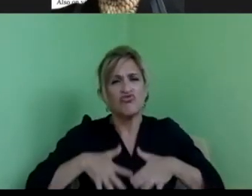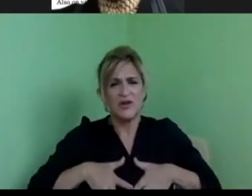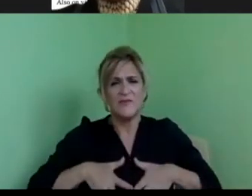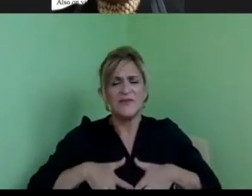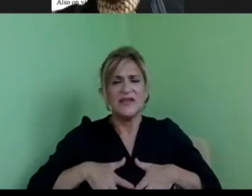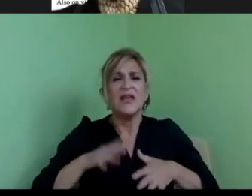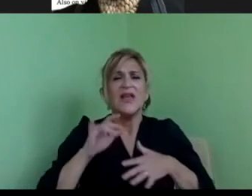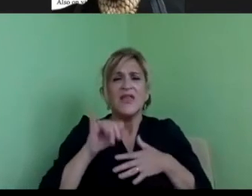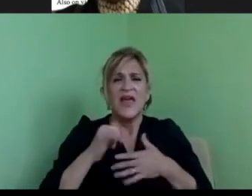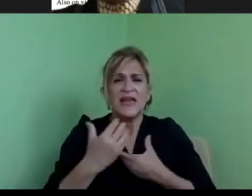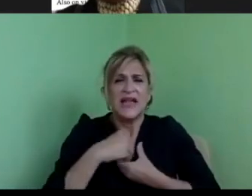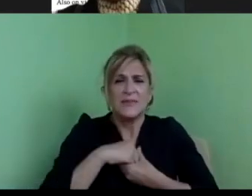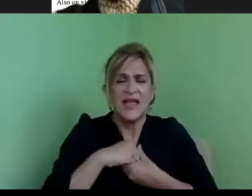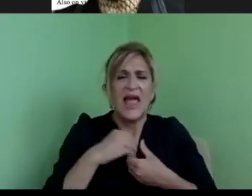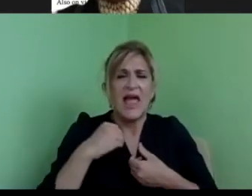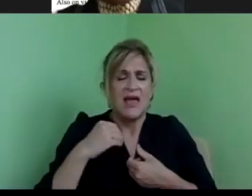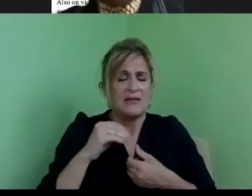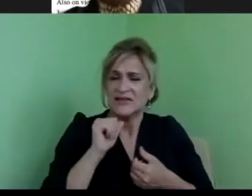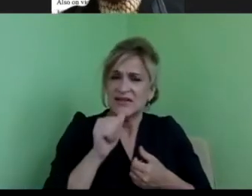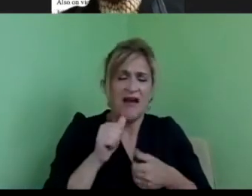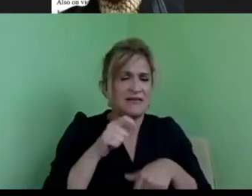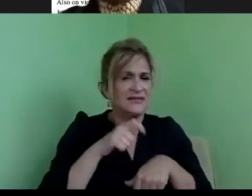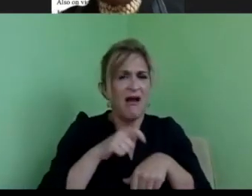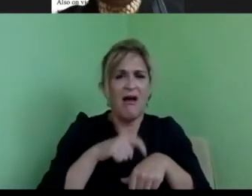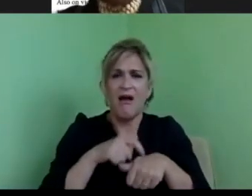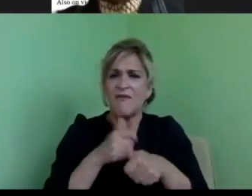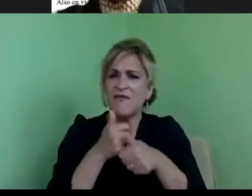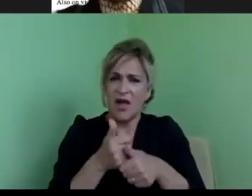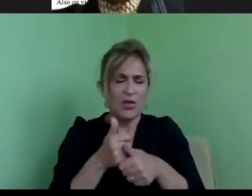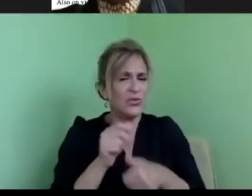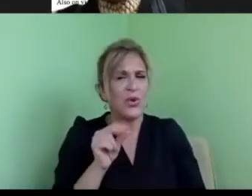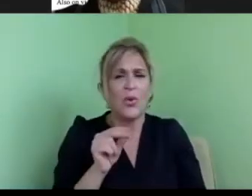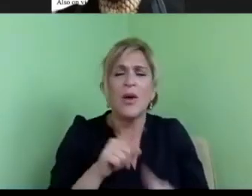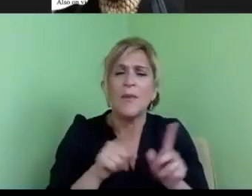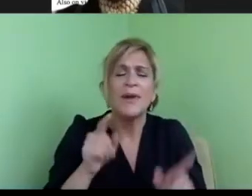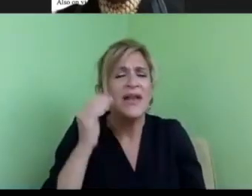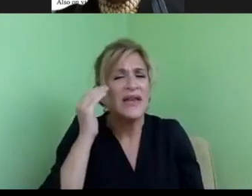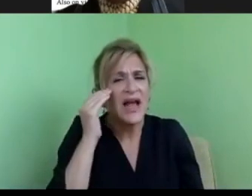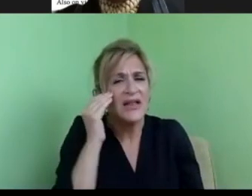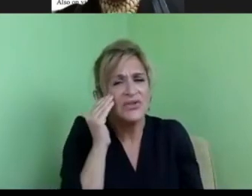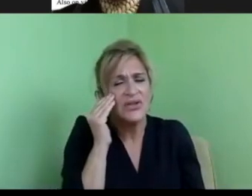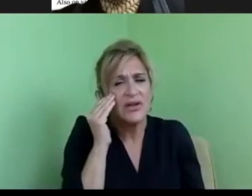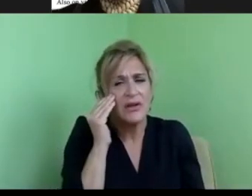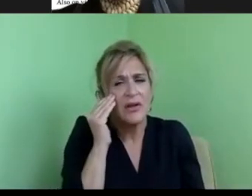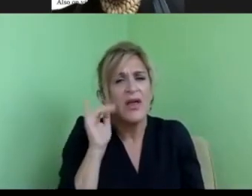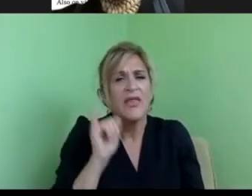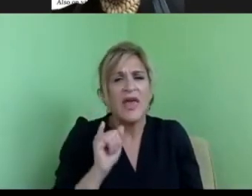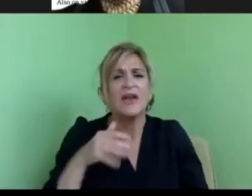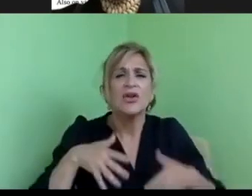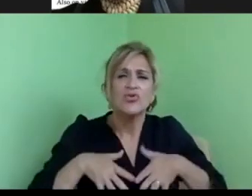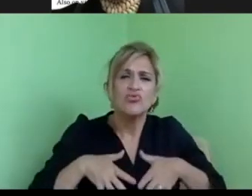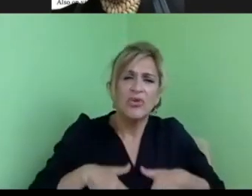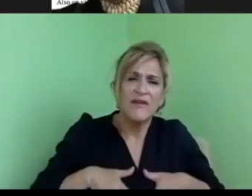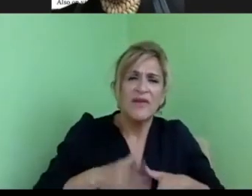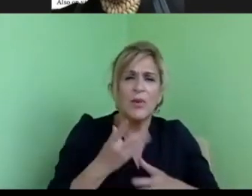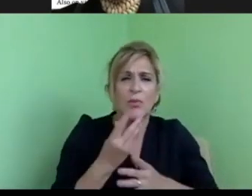it has a time frame and acknowledging the fact that um grieving mourning